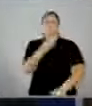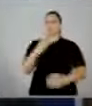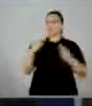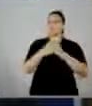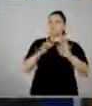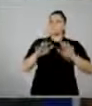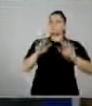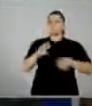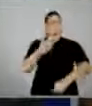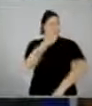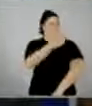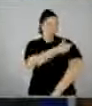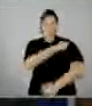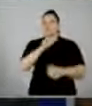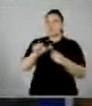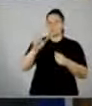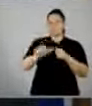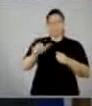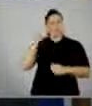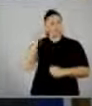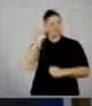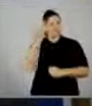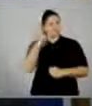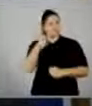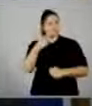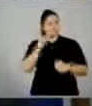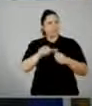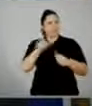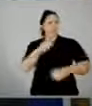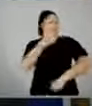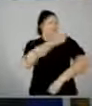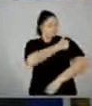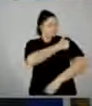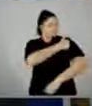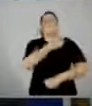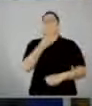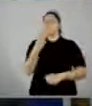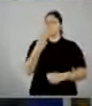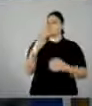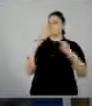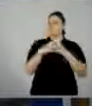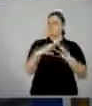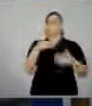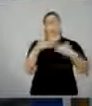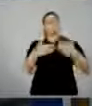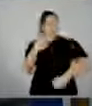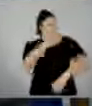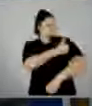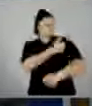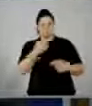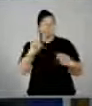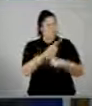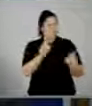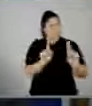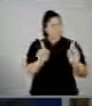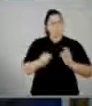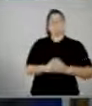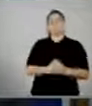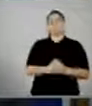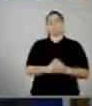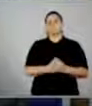towards a rollout that was a three-week gap. Is that changing? What's going to be the approach on the gap? So the three-week gap relates to the